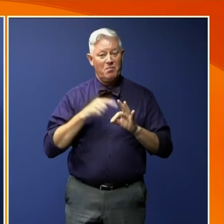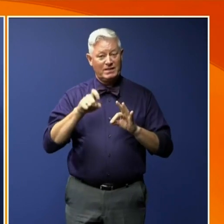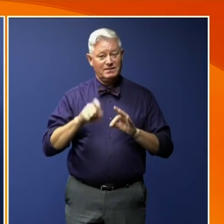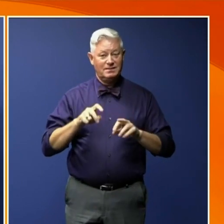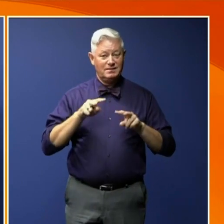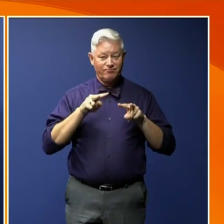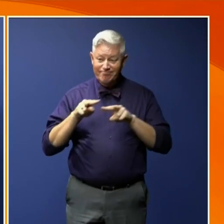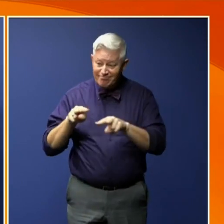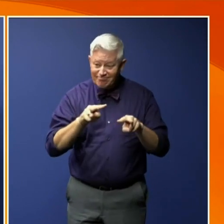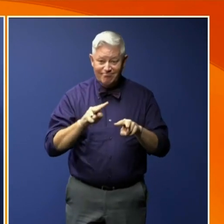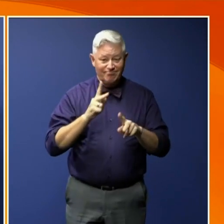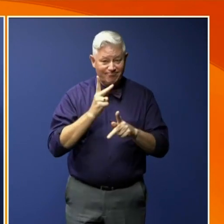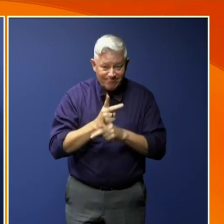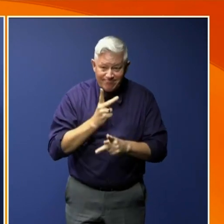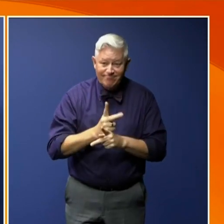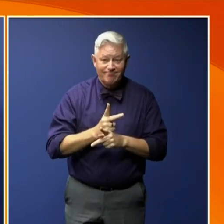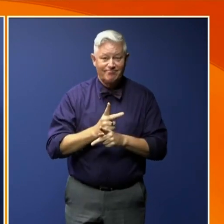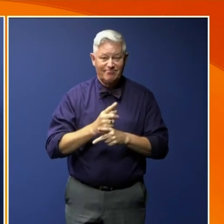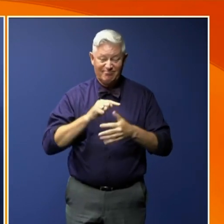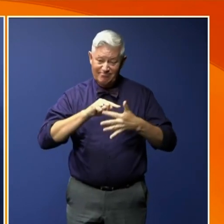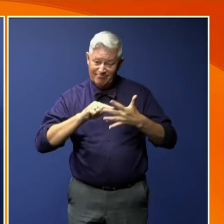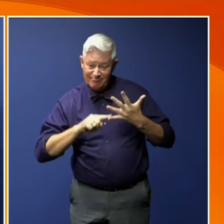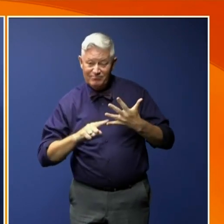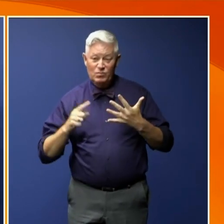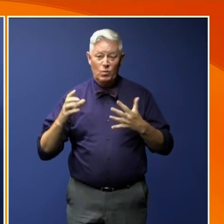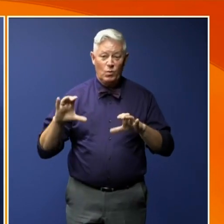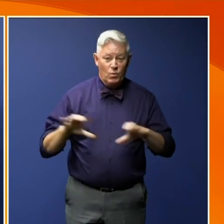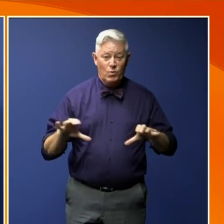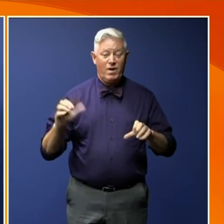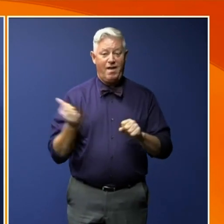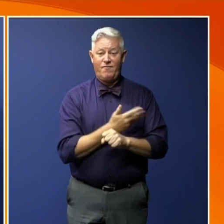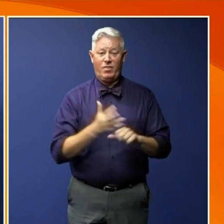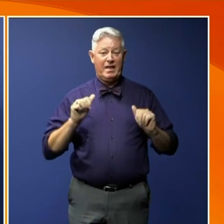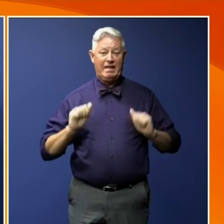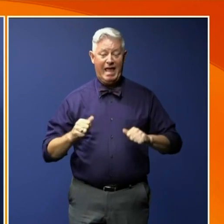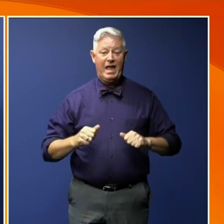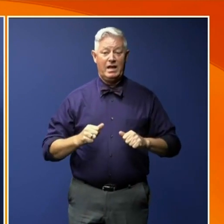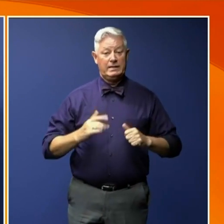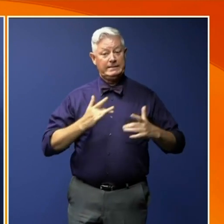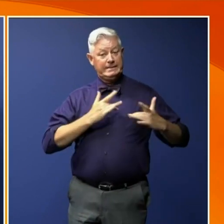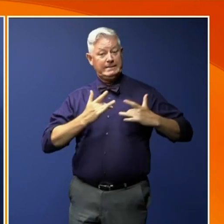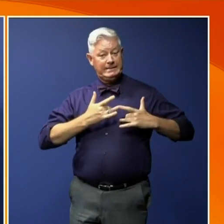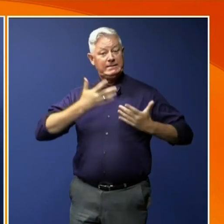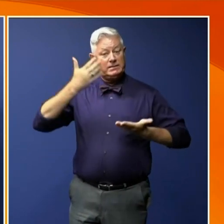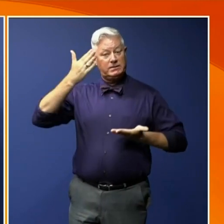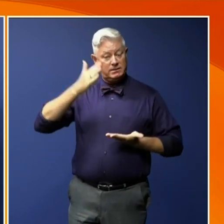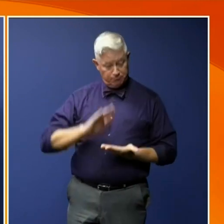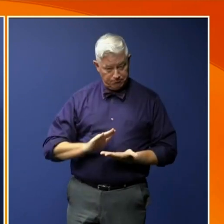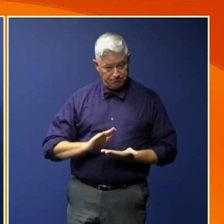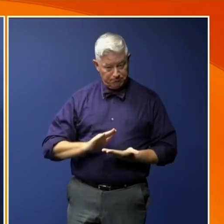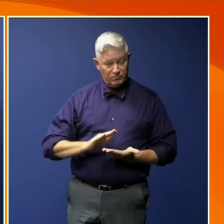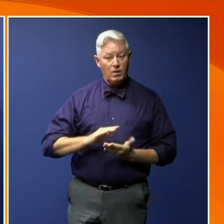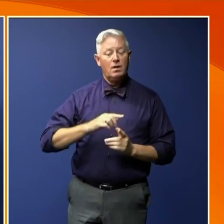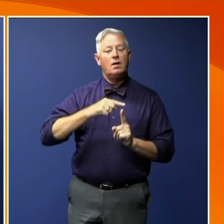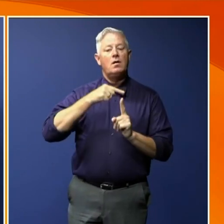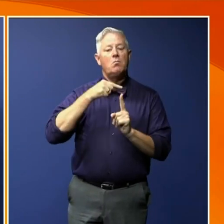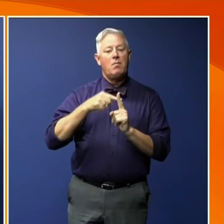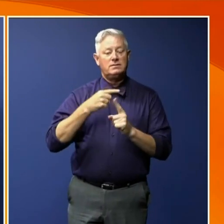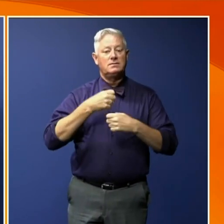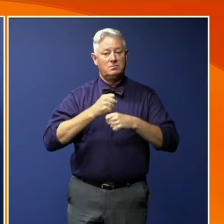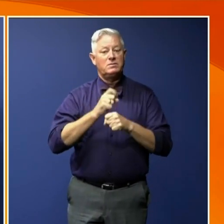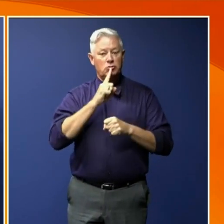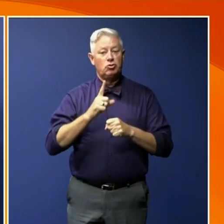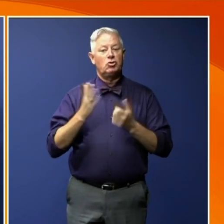DOING EVERYTHING WE CAN TO REDUCE ANXIETY BUT ALSO TO ENSURE THAT WE HAVE